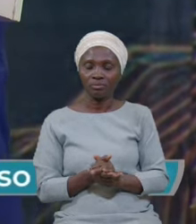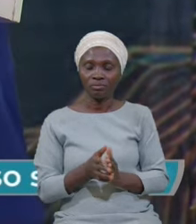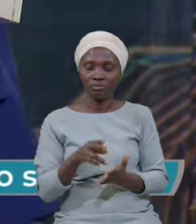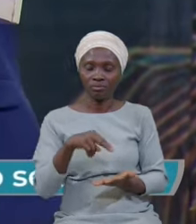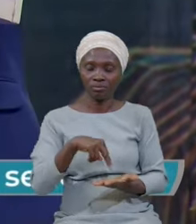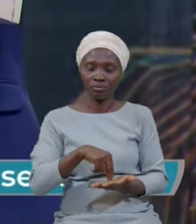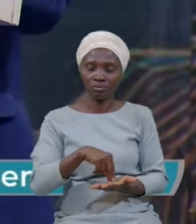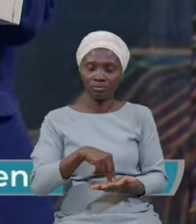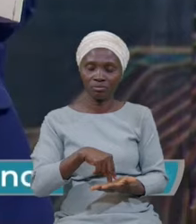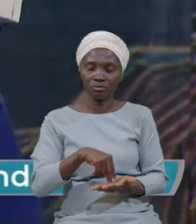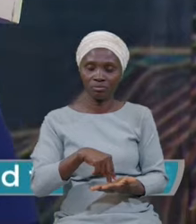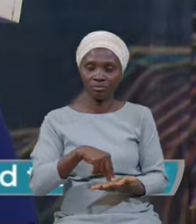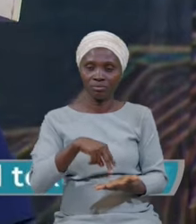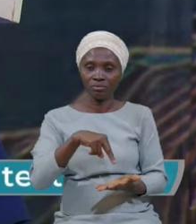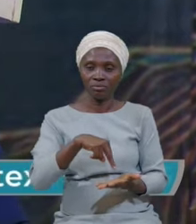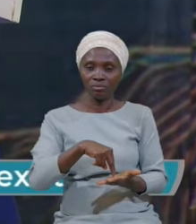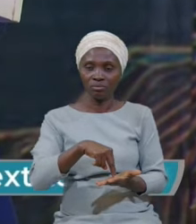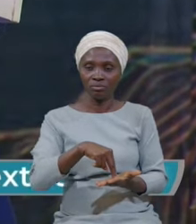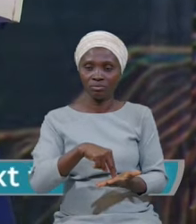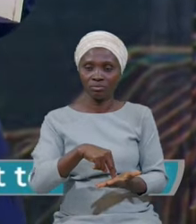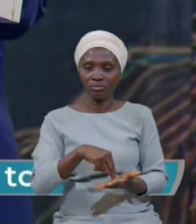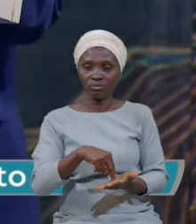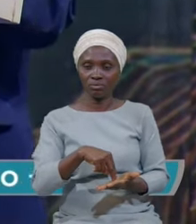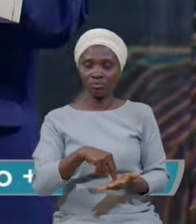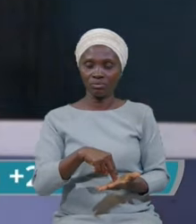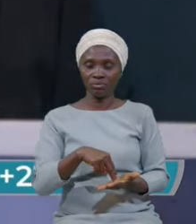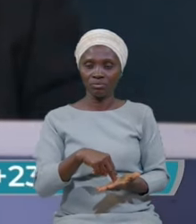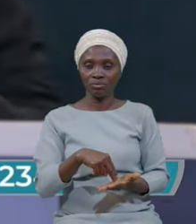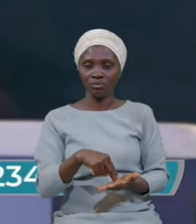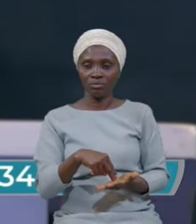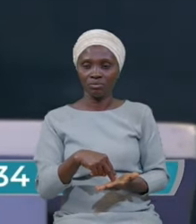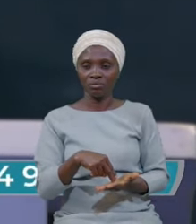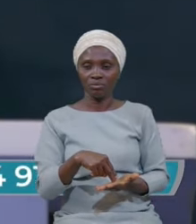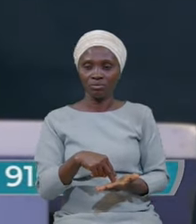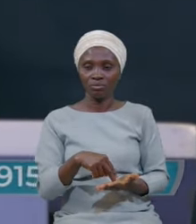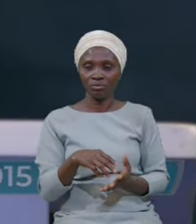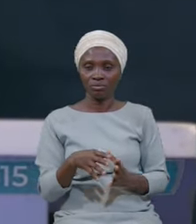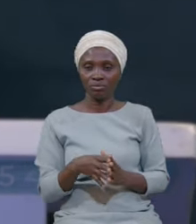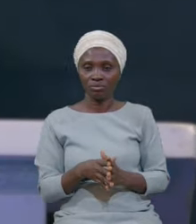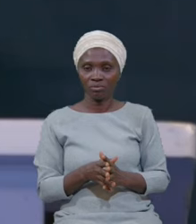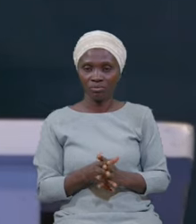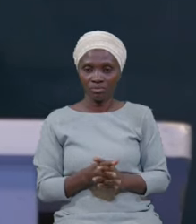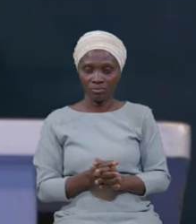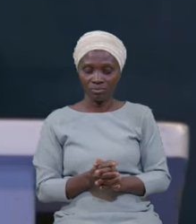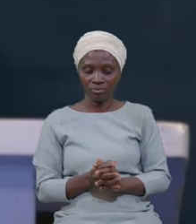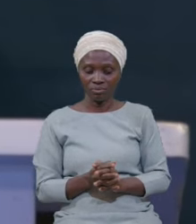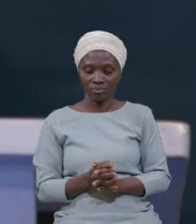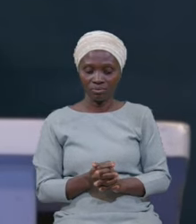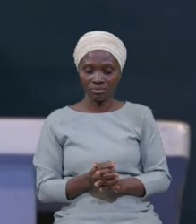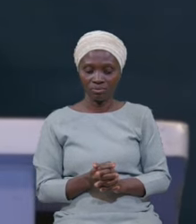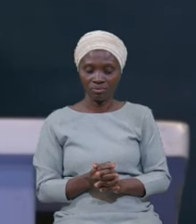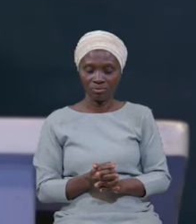feet as the servant of the Lord comes up to pray for us?